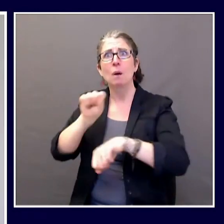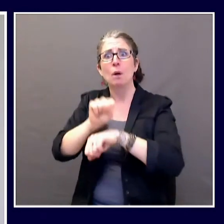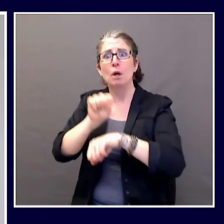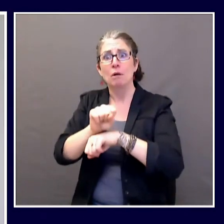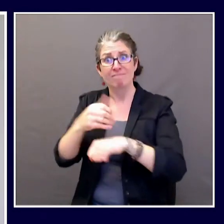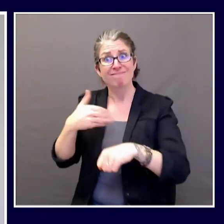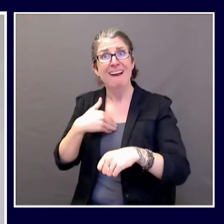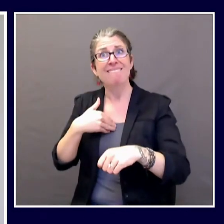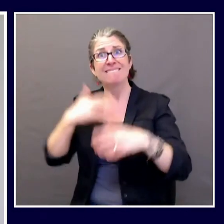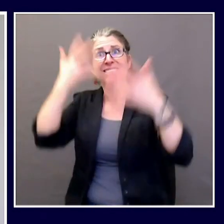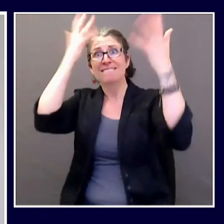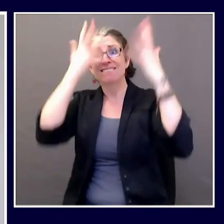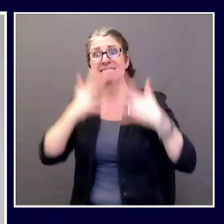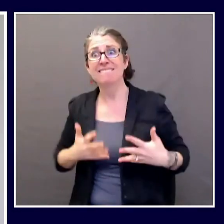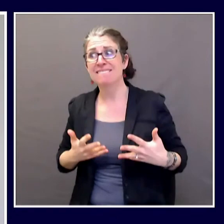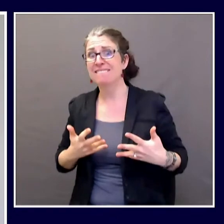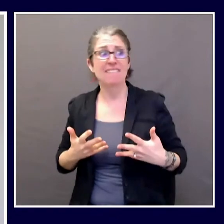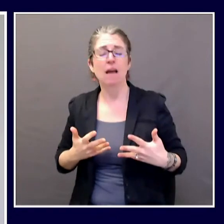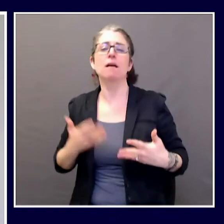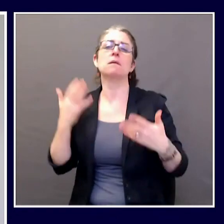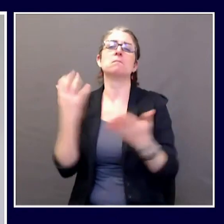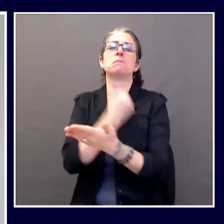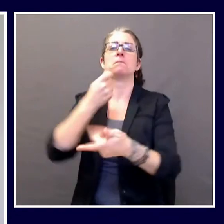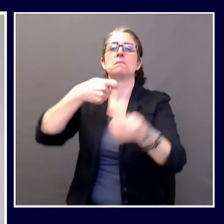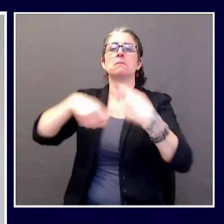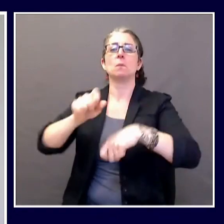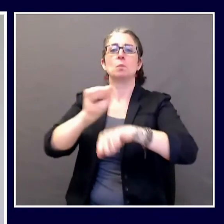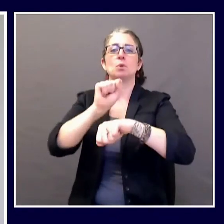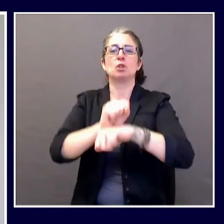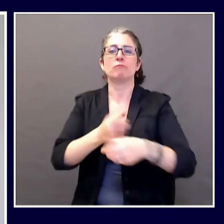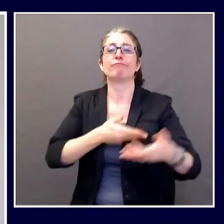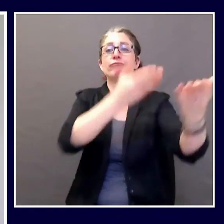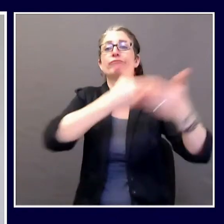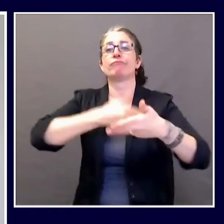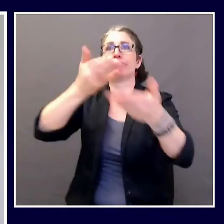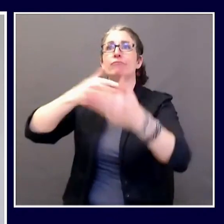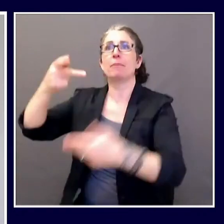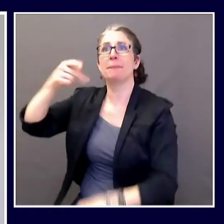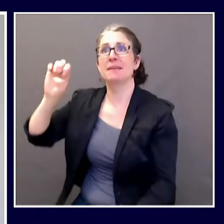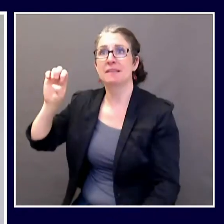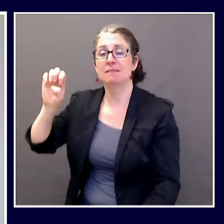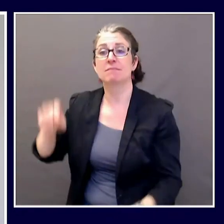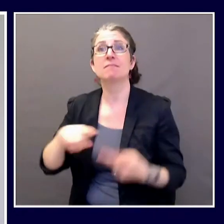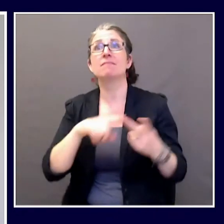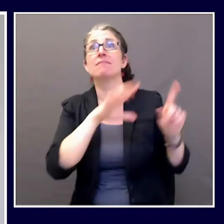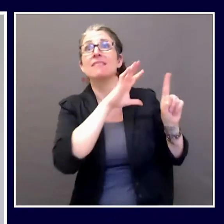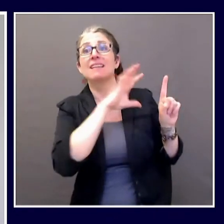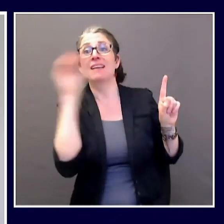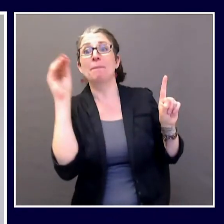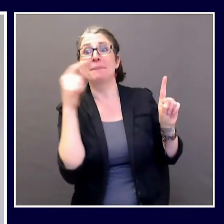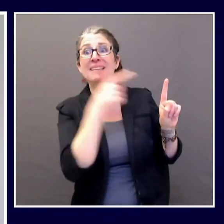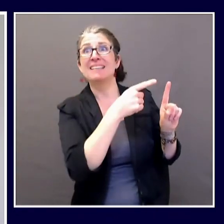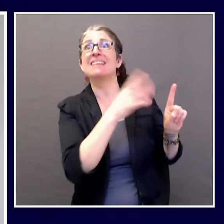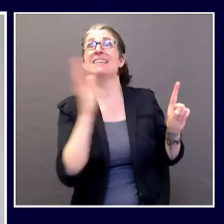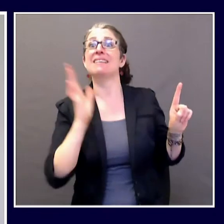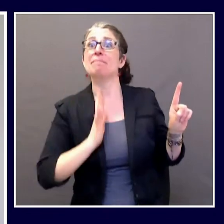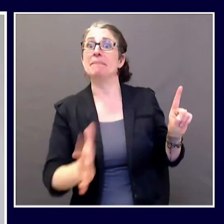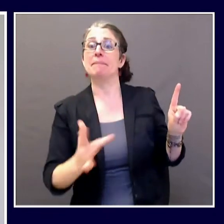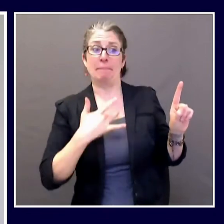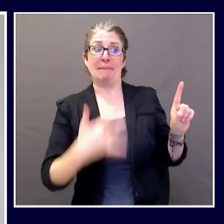making masks. Maine came together at its core rather than coming apart at the